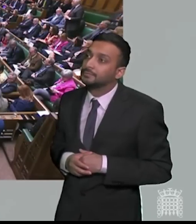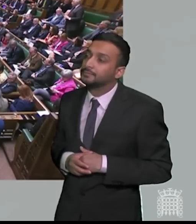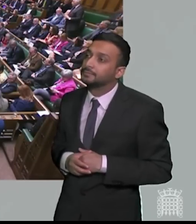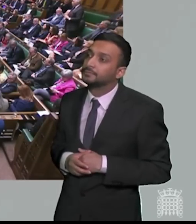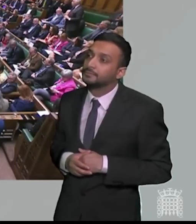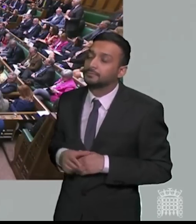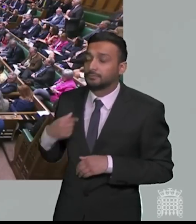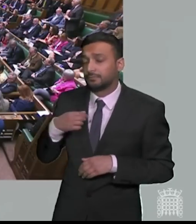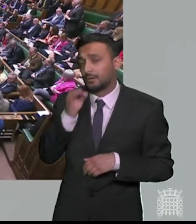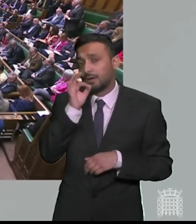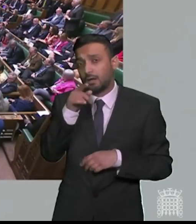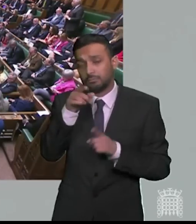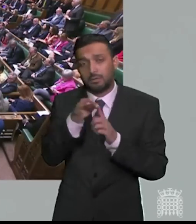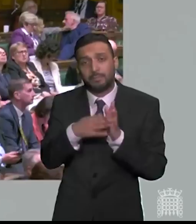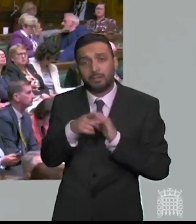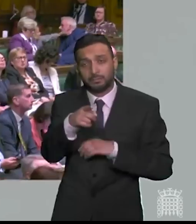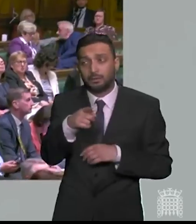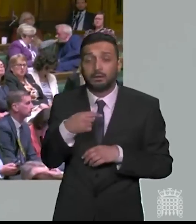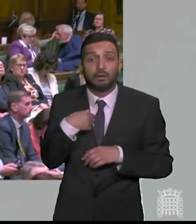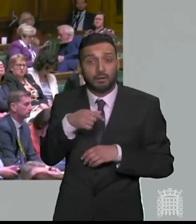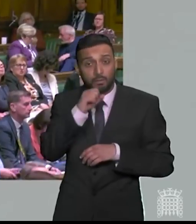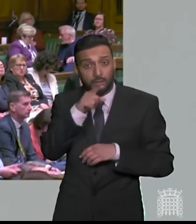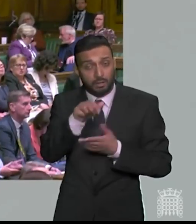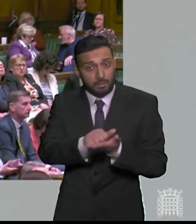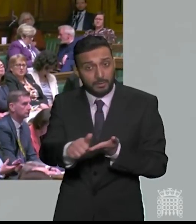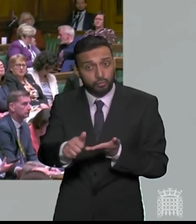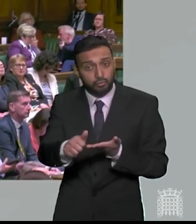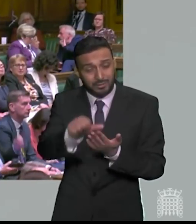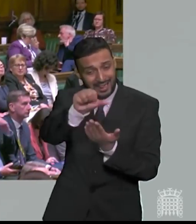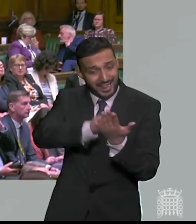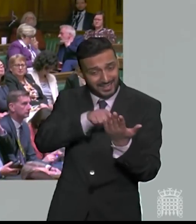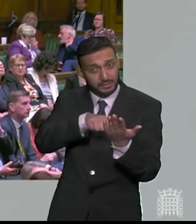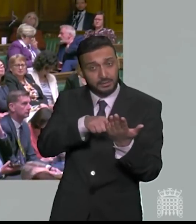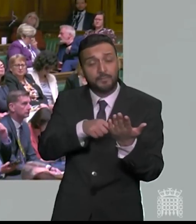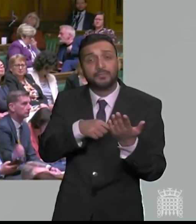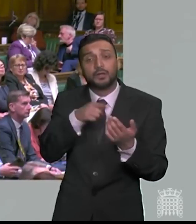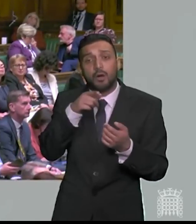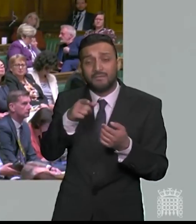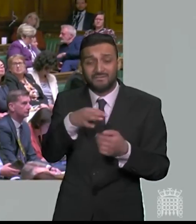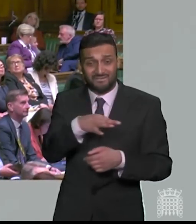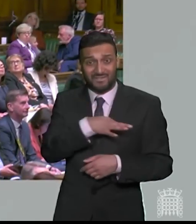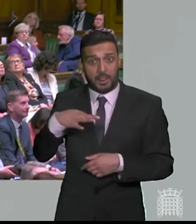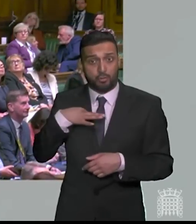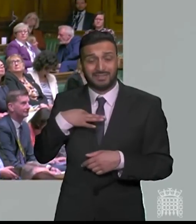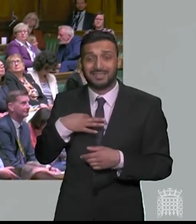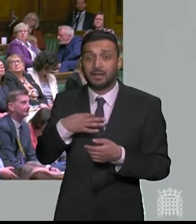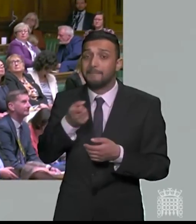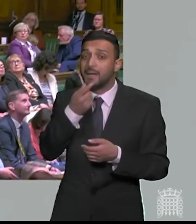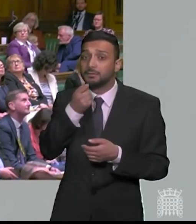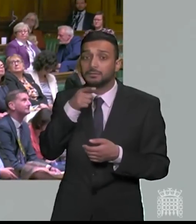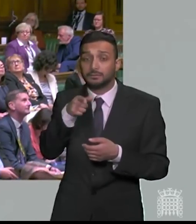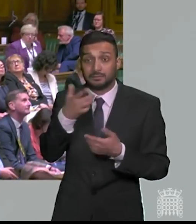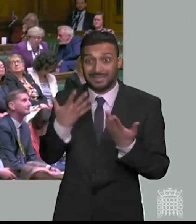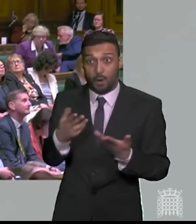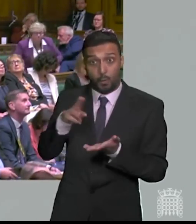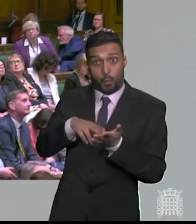officials to publish the list of 1,700 veterinary medicines that will no longer be made available to Northern Ireland vets and